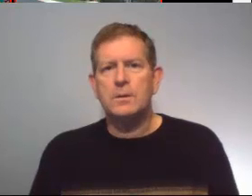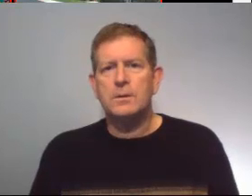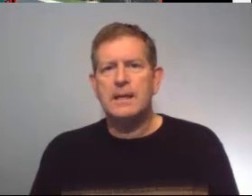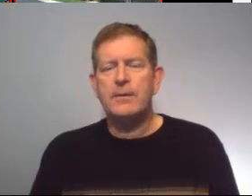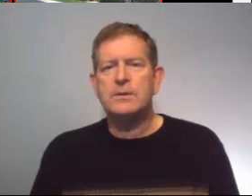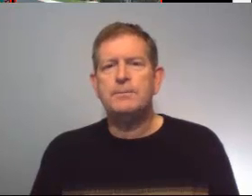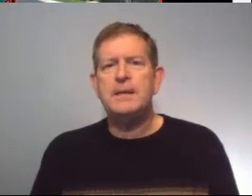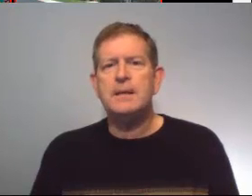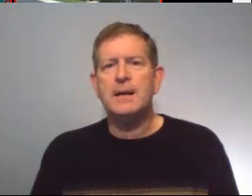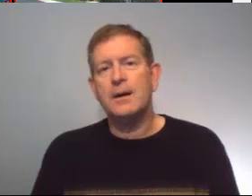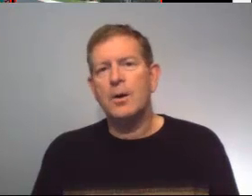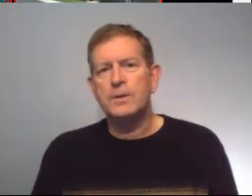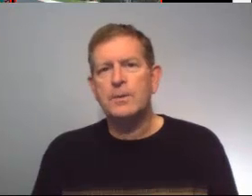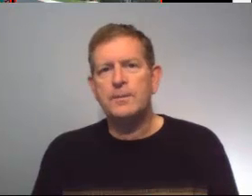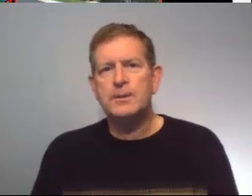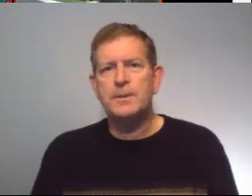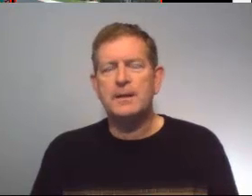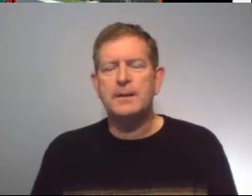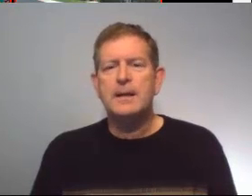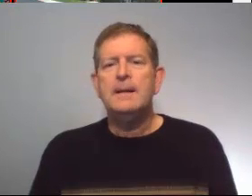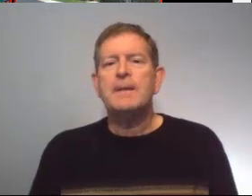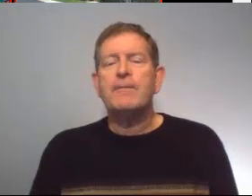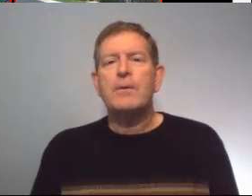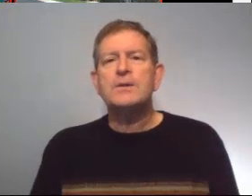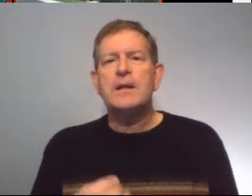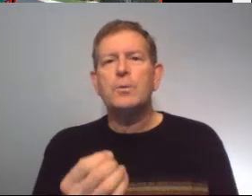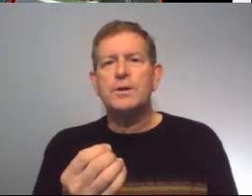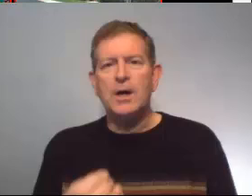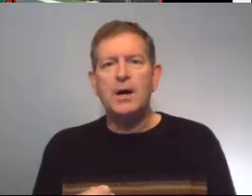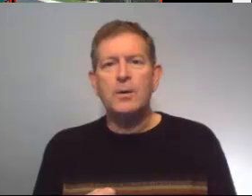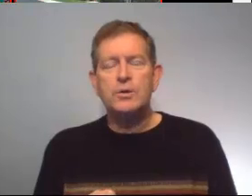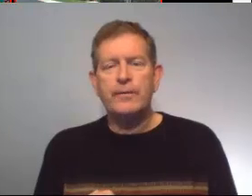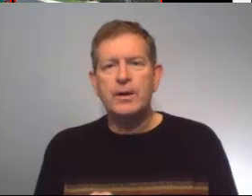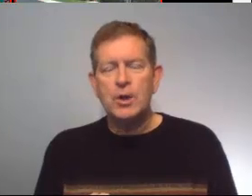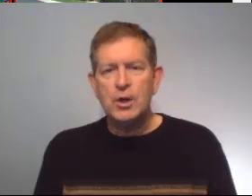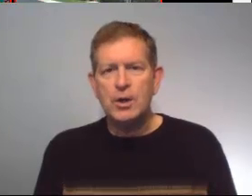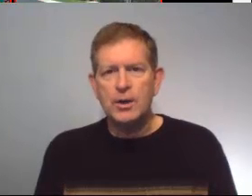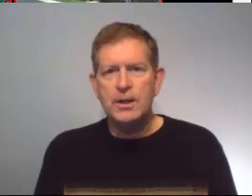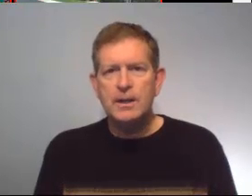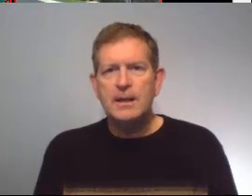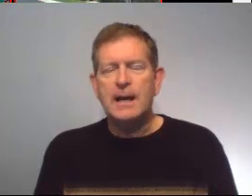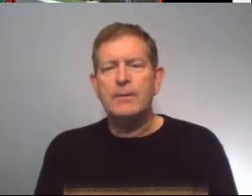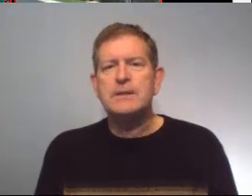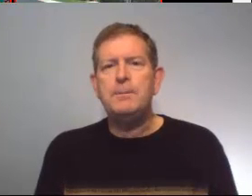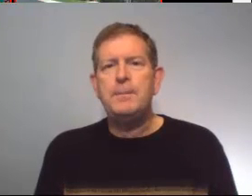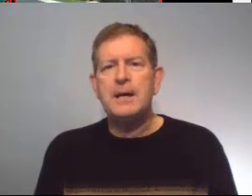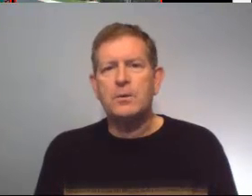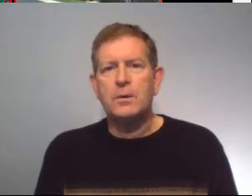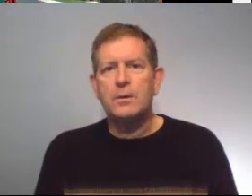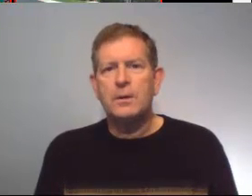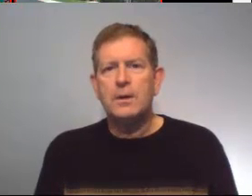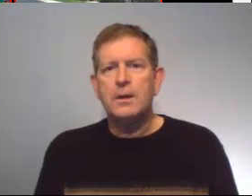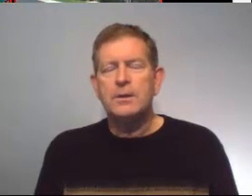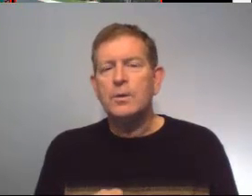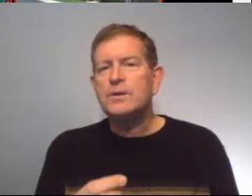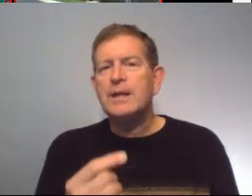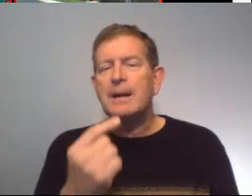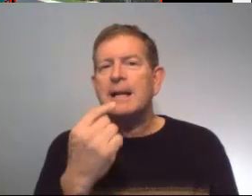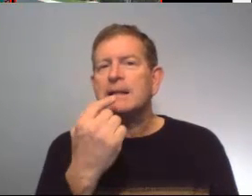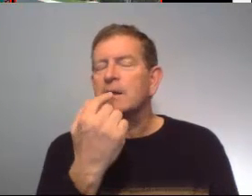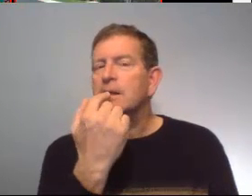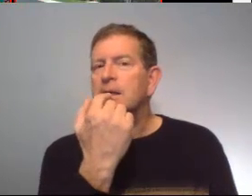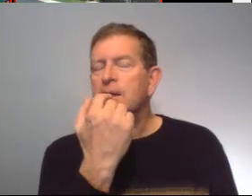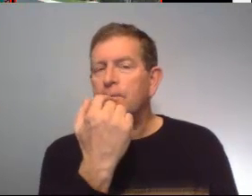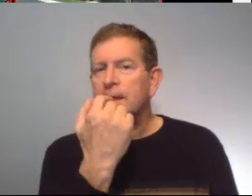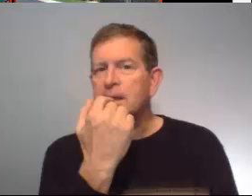Pero. Okay, that was a P-E-R-O is the way it'd be spelled. If I were to say the word dog, which you've already heard, I would say perro. Notice that